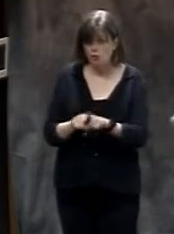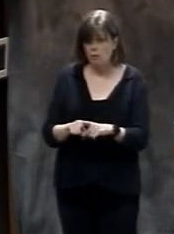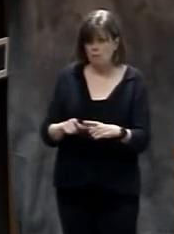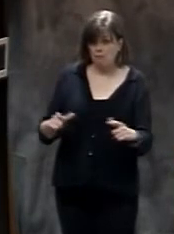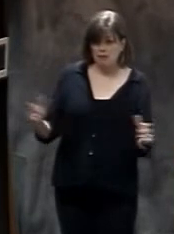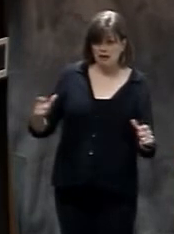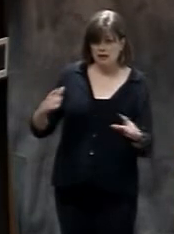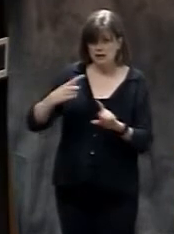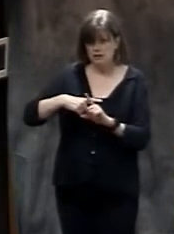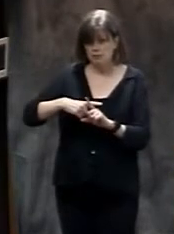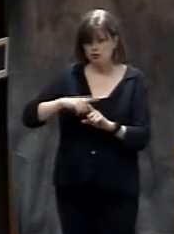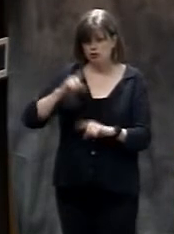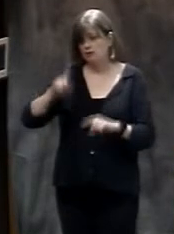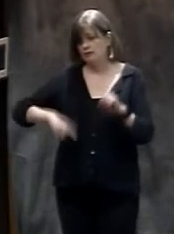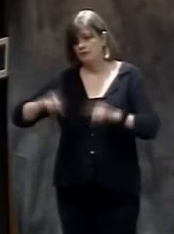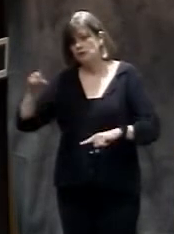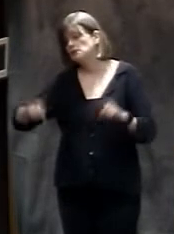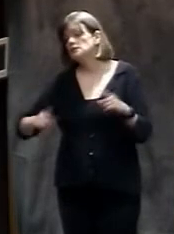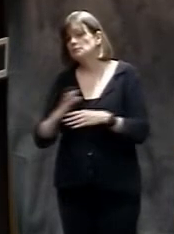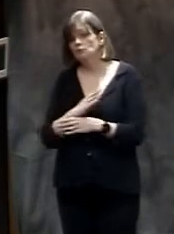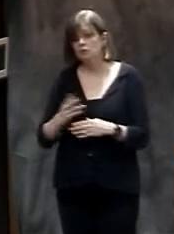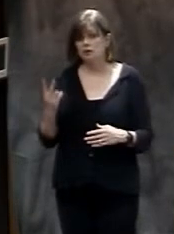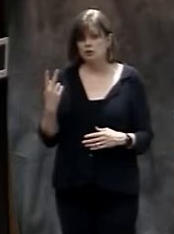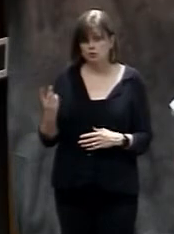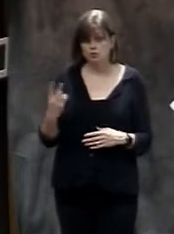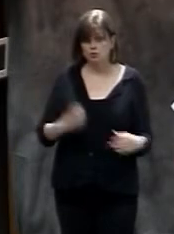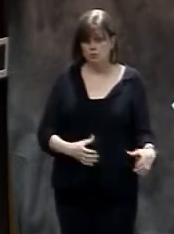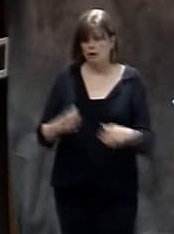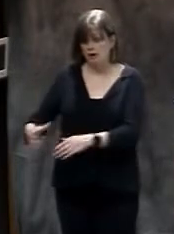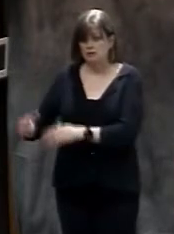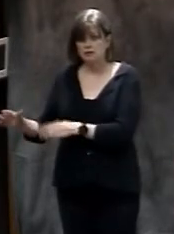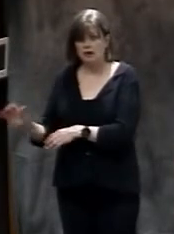differences amongst these 2 buckets that are on the same site.